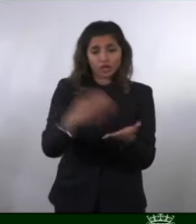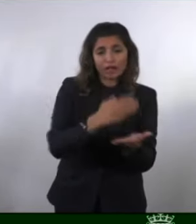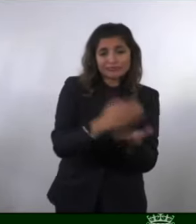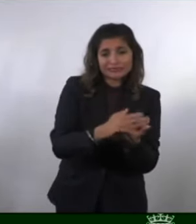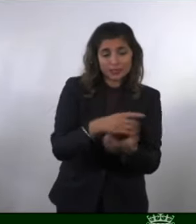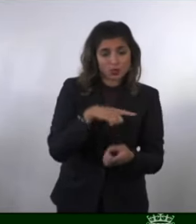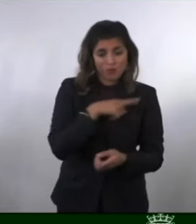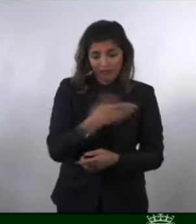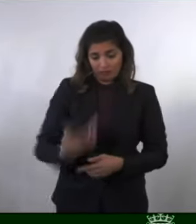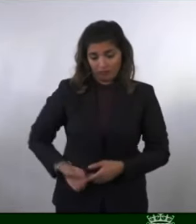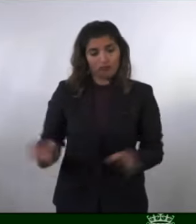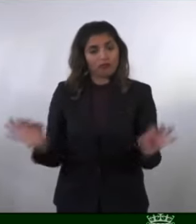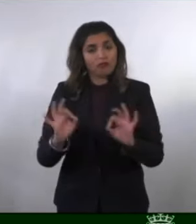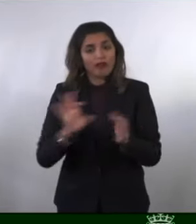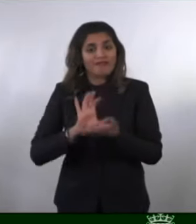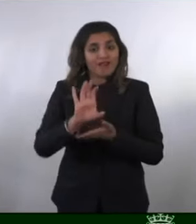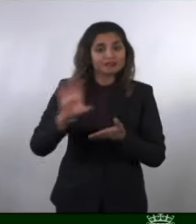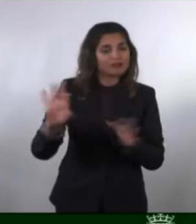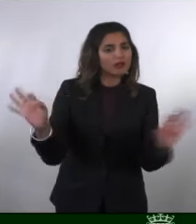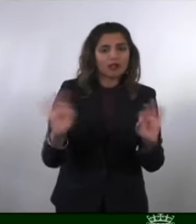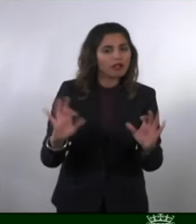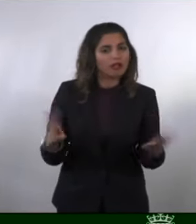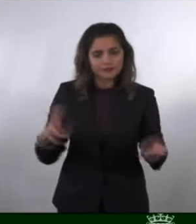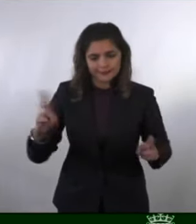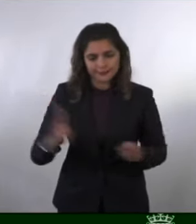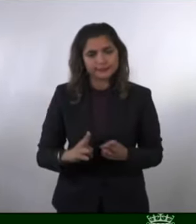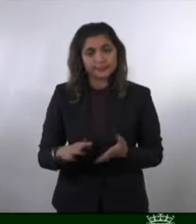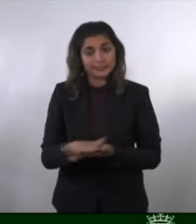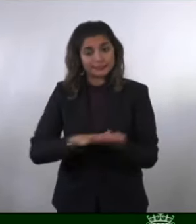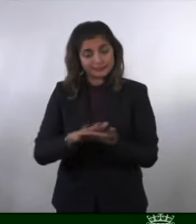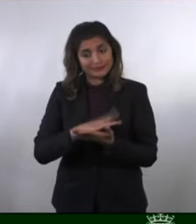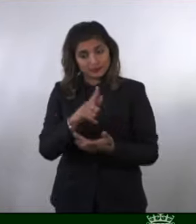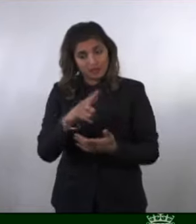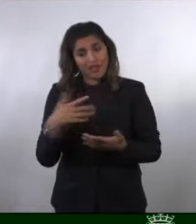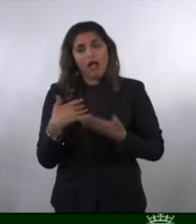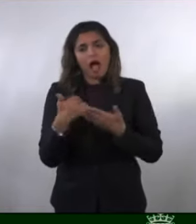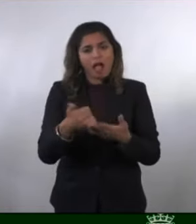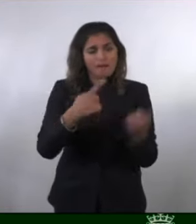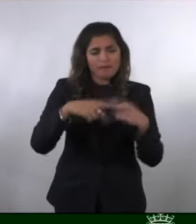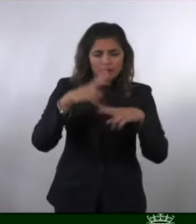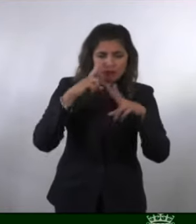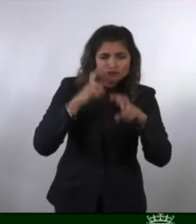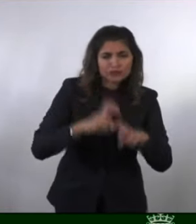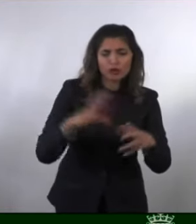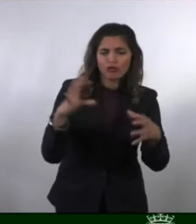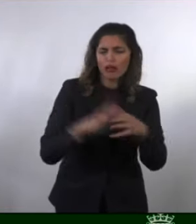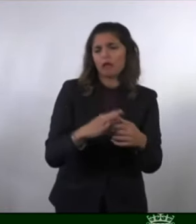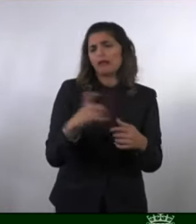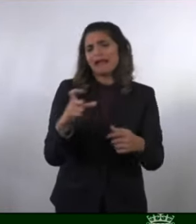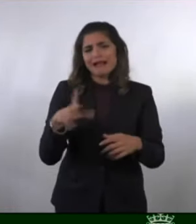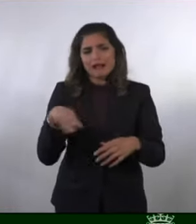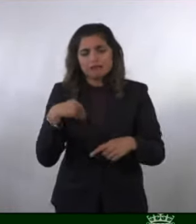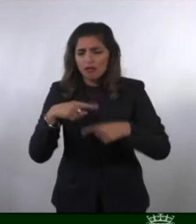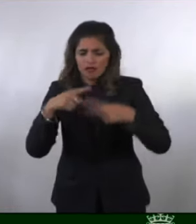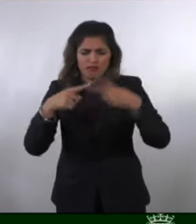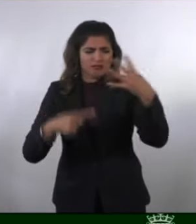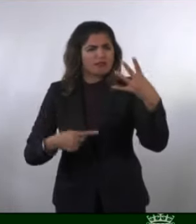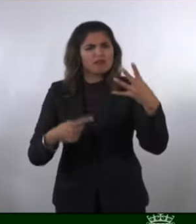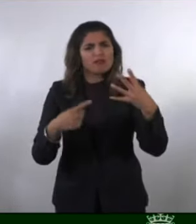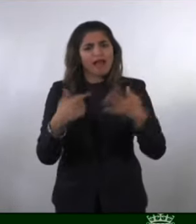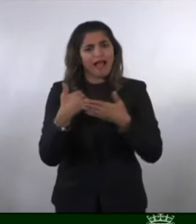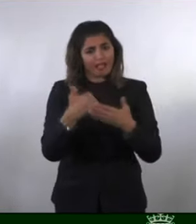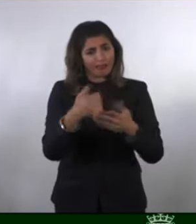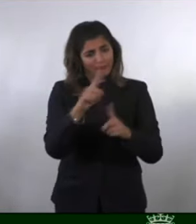dropped, so there's no interruption to life-saving research for cancer and other sources, given that we've